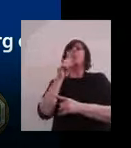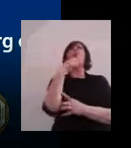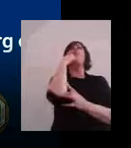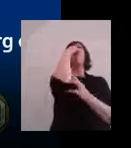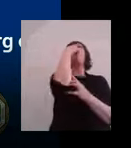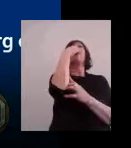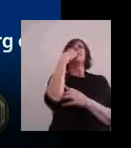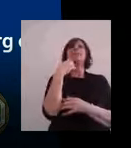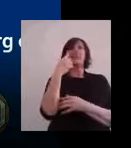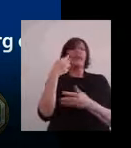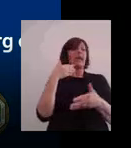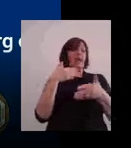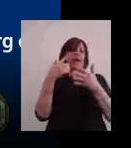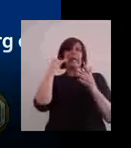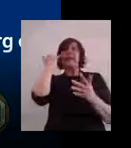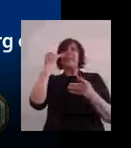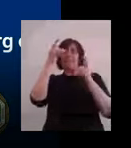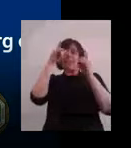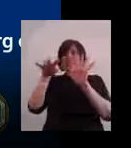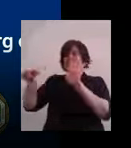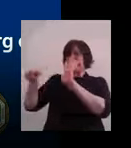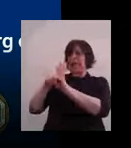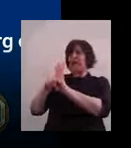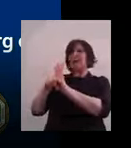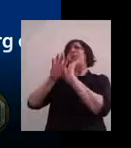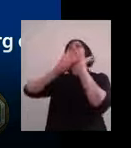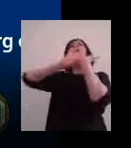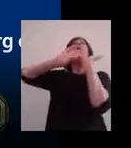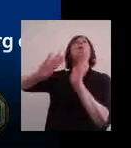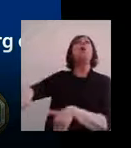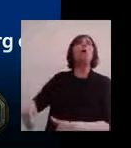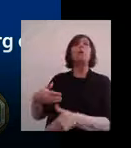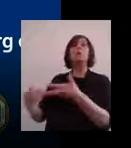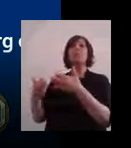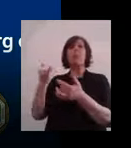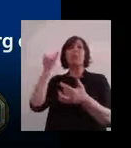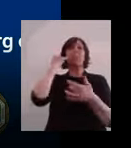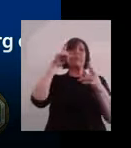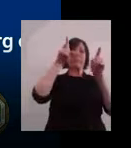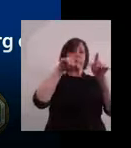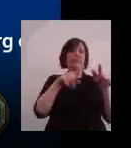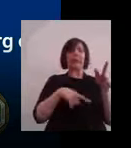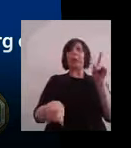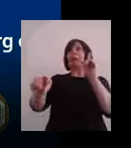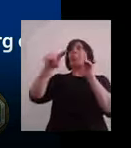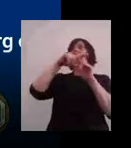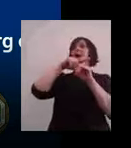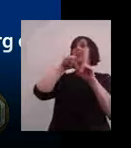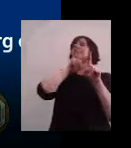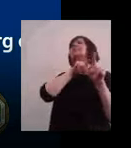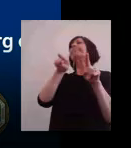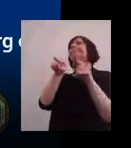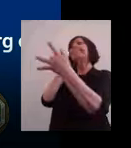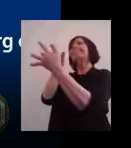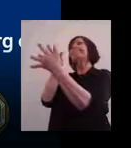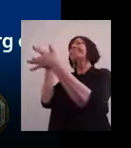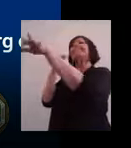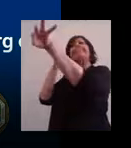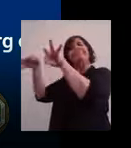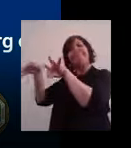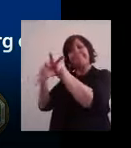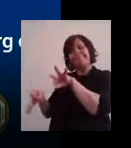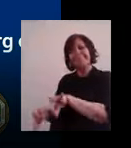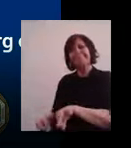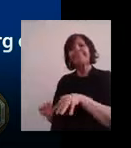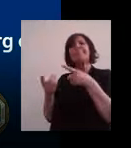so that information is not relevant to them and they can dispose of it. And if they have a positive test result, then they are, they have the